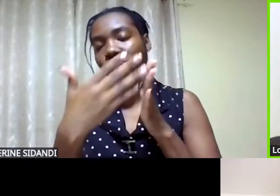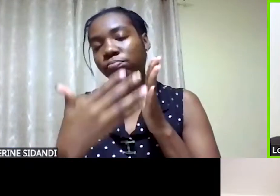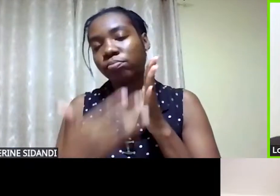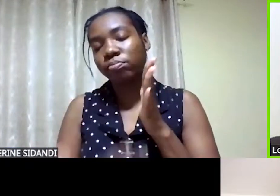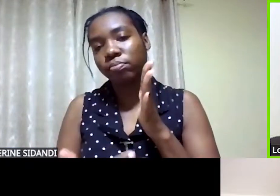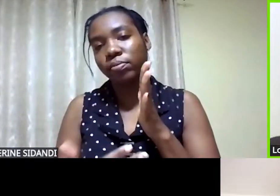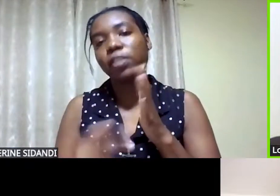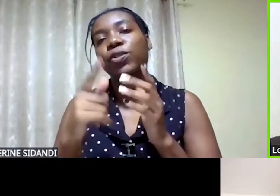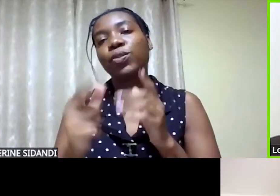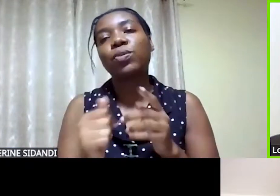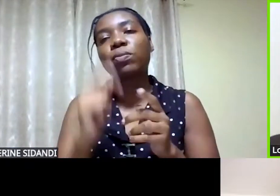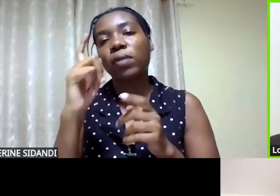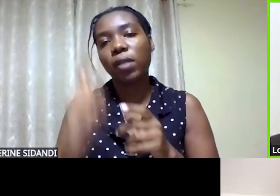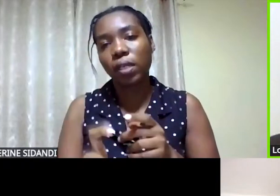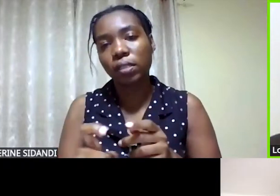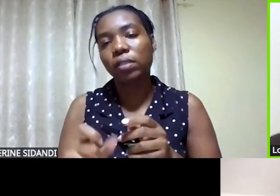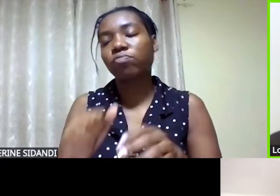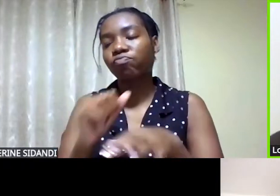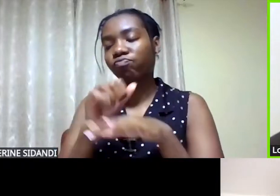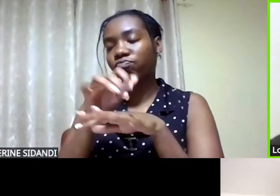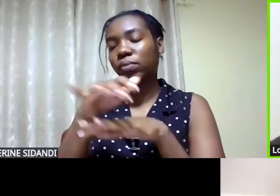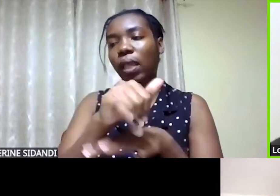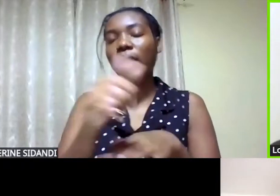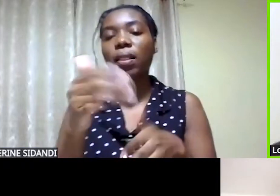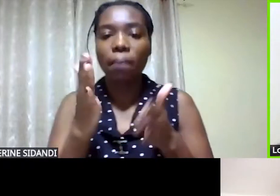through someone, yeah.